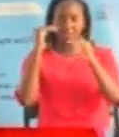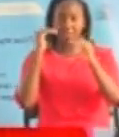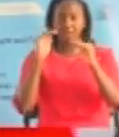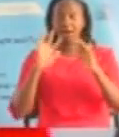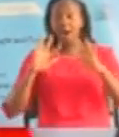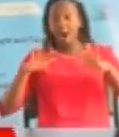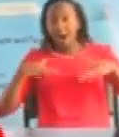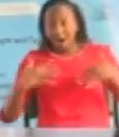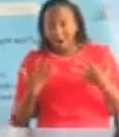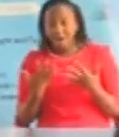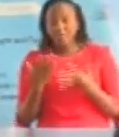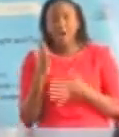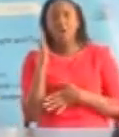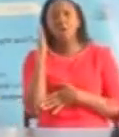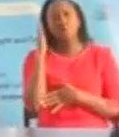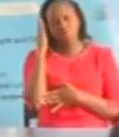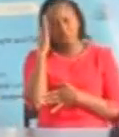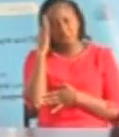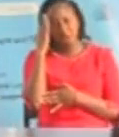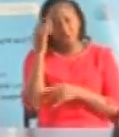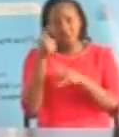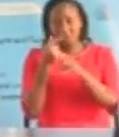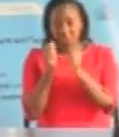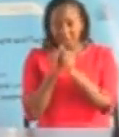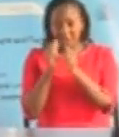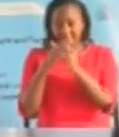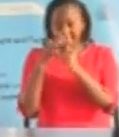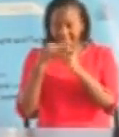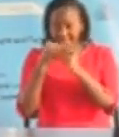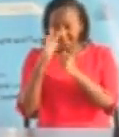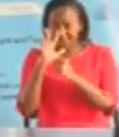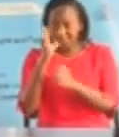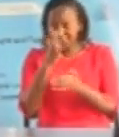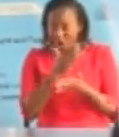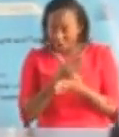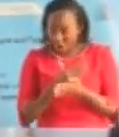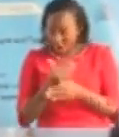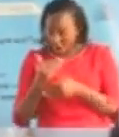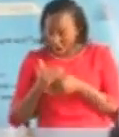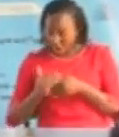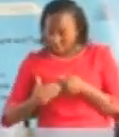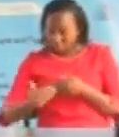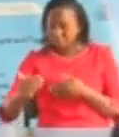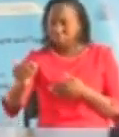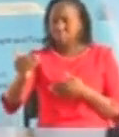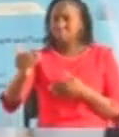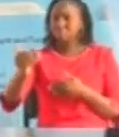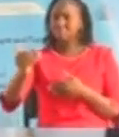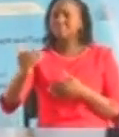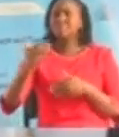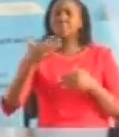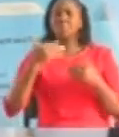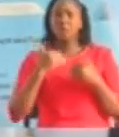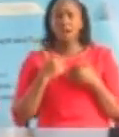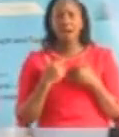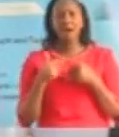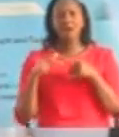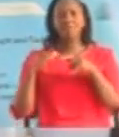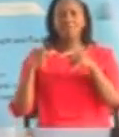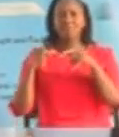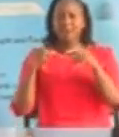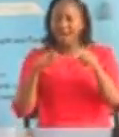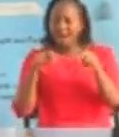However, we note, Madam Chancellor, from 1985 onwards, there has been a proliferation of